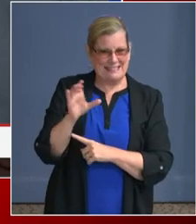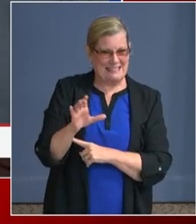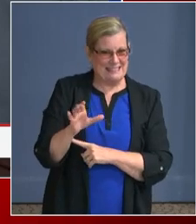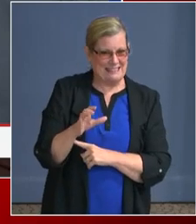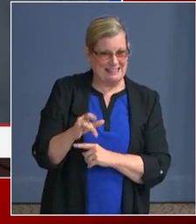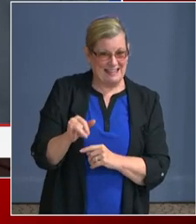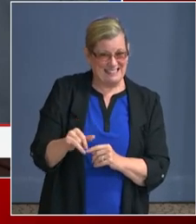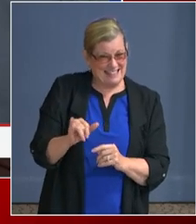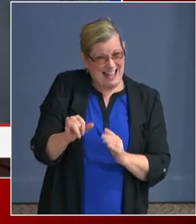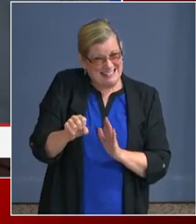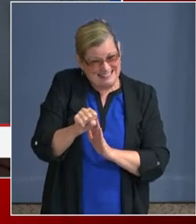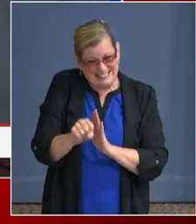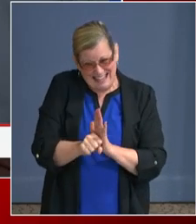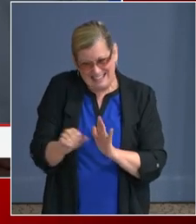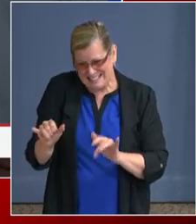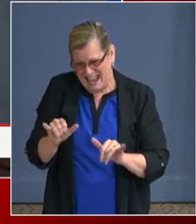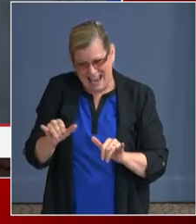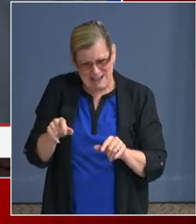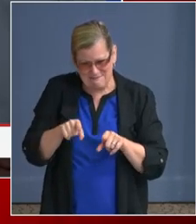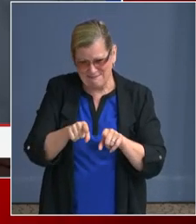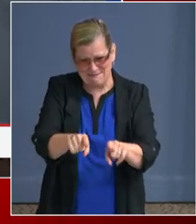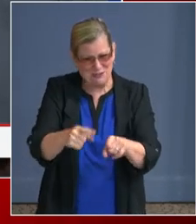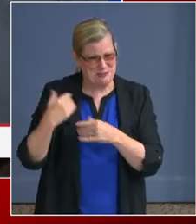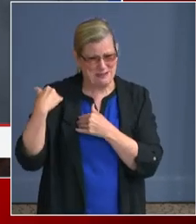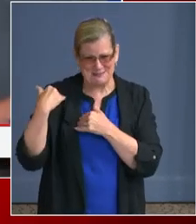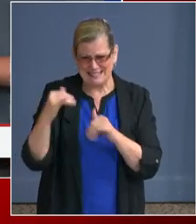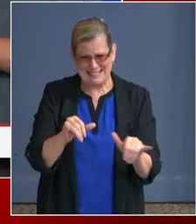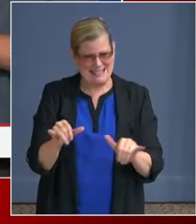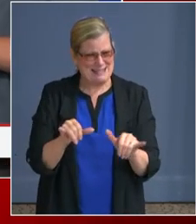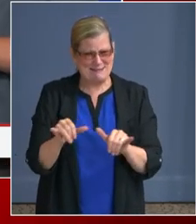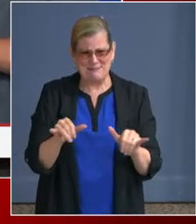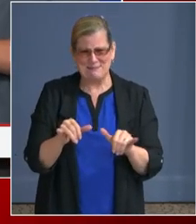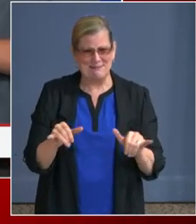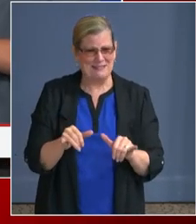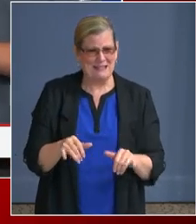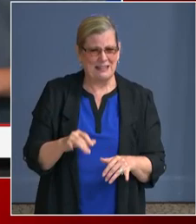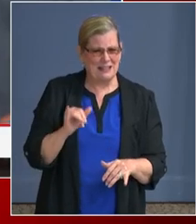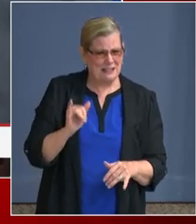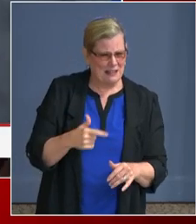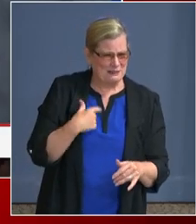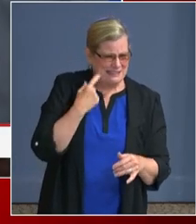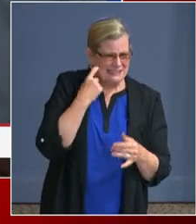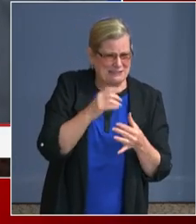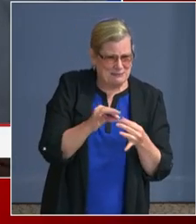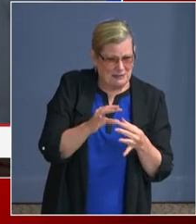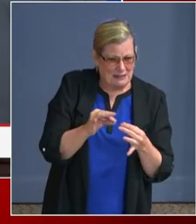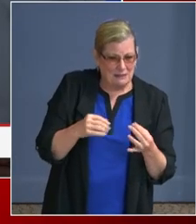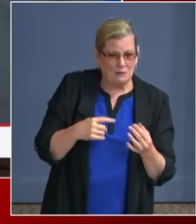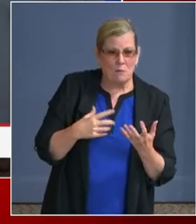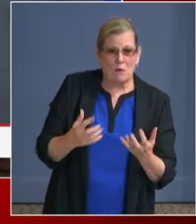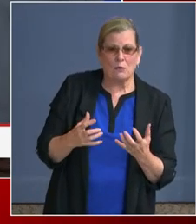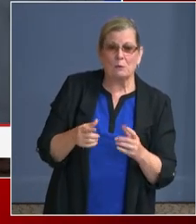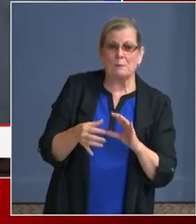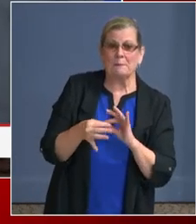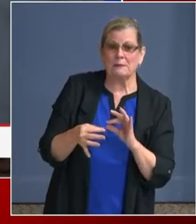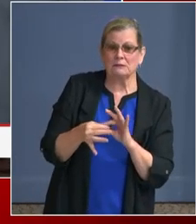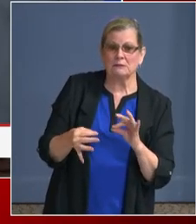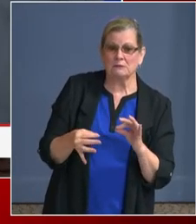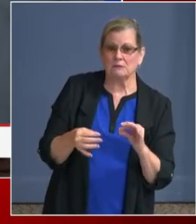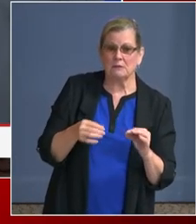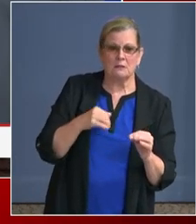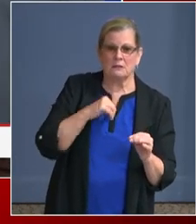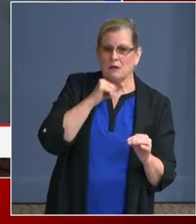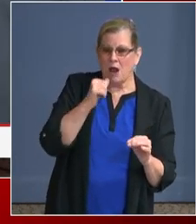state-like responsibilities. So that's what I mentioned. What I also mentioned was I haven't